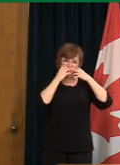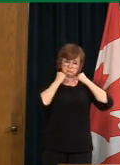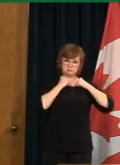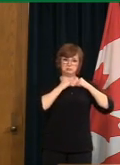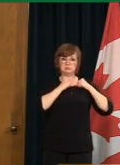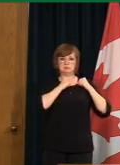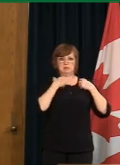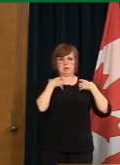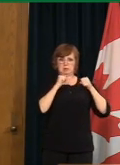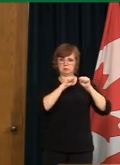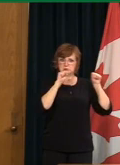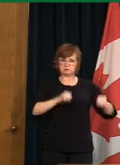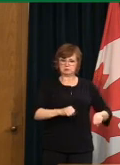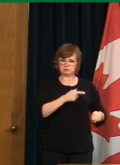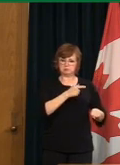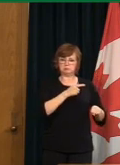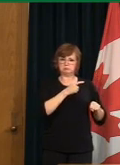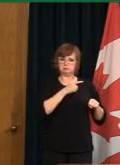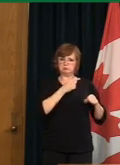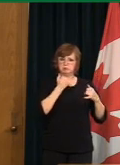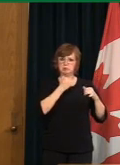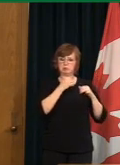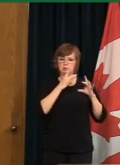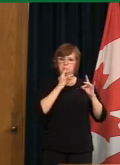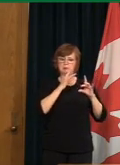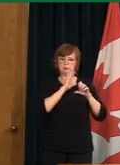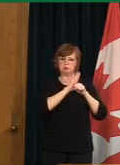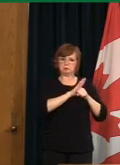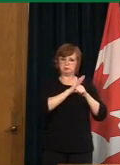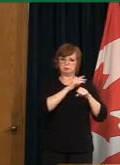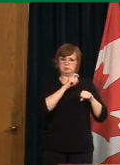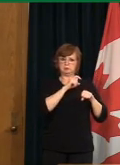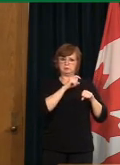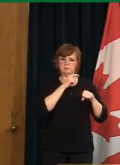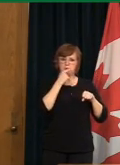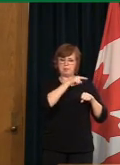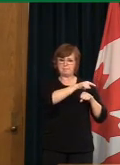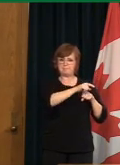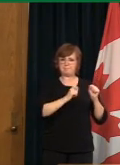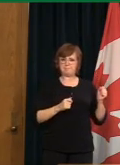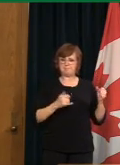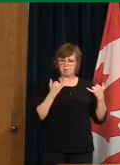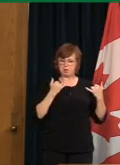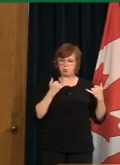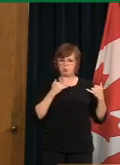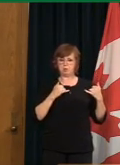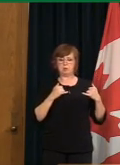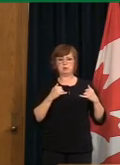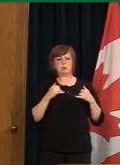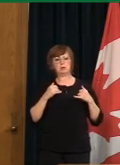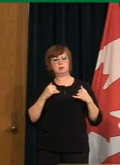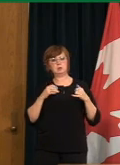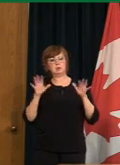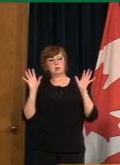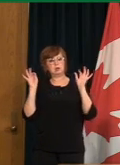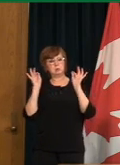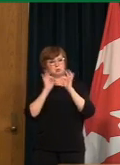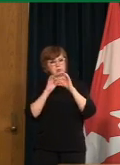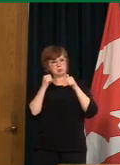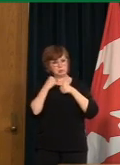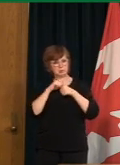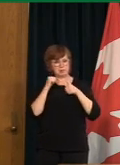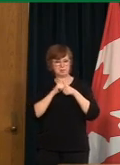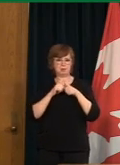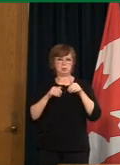some stress, and certainly we don't want that coming under additional stress at this point. So with that, I'll just say that, I think the basic